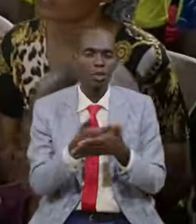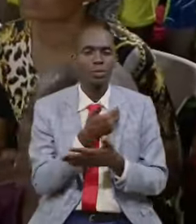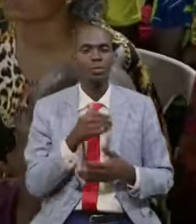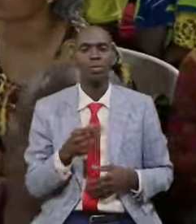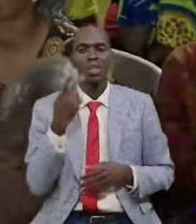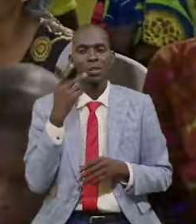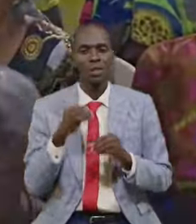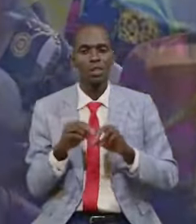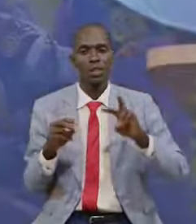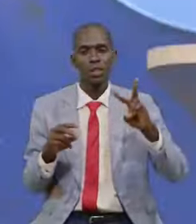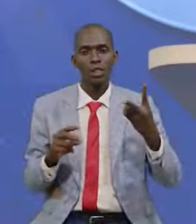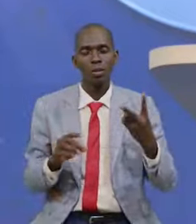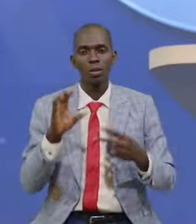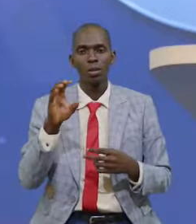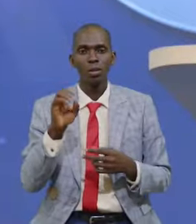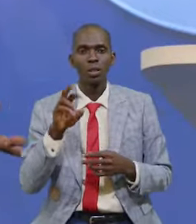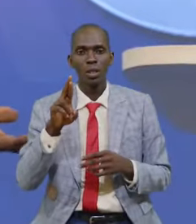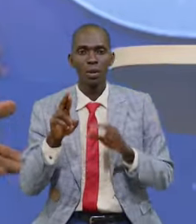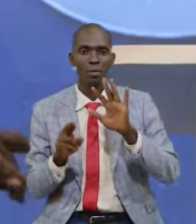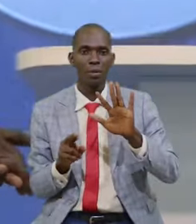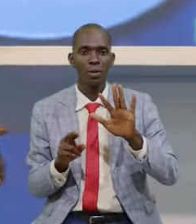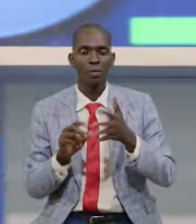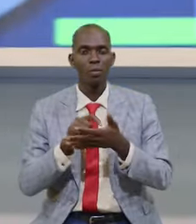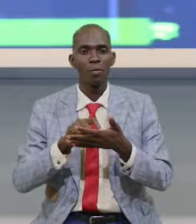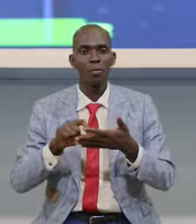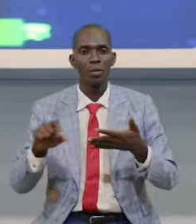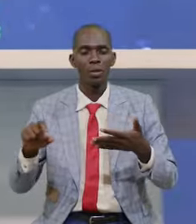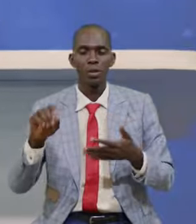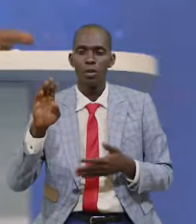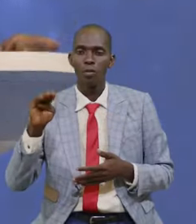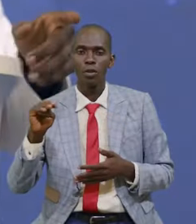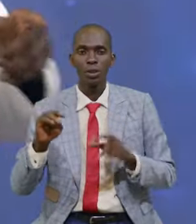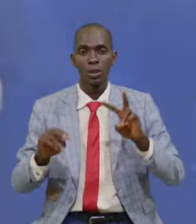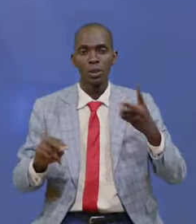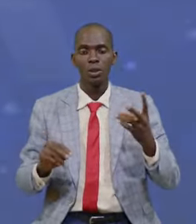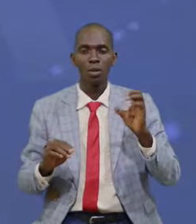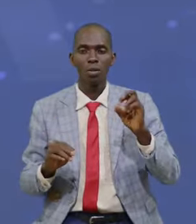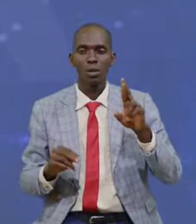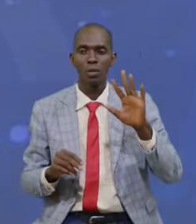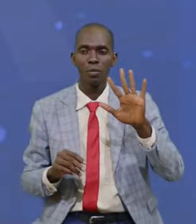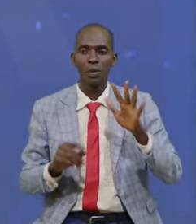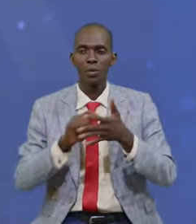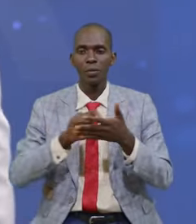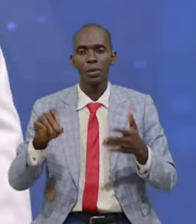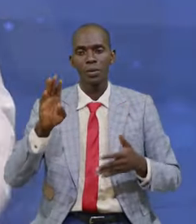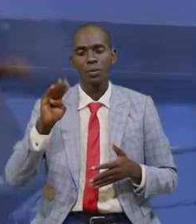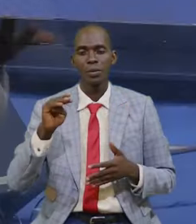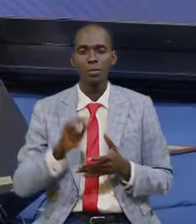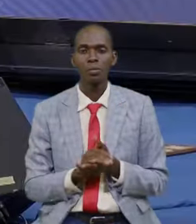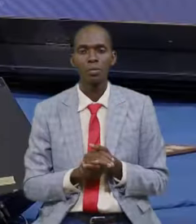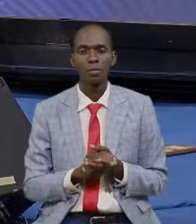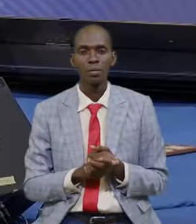2 Corinthians chapter 5. I'm reading from verse 14. 2 Corinthians chapter 5, reading from